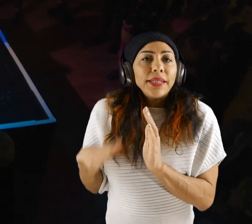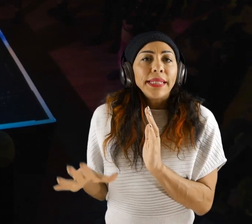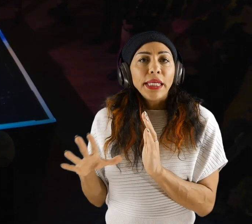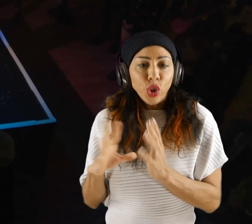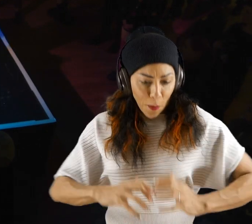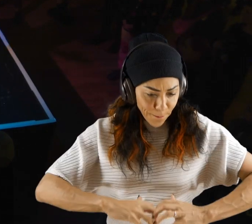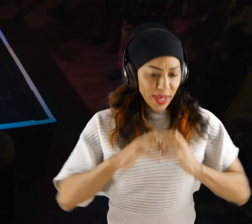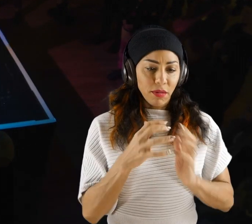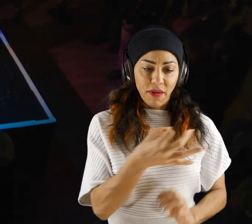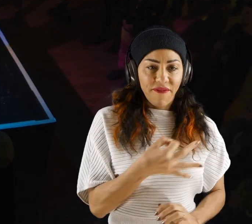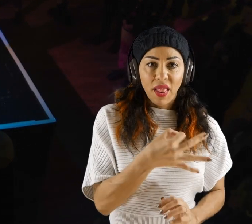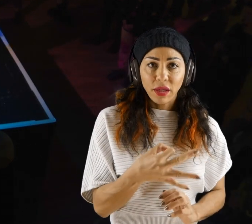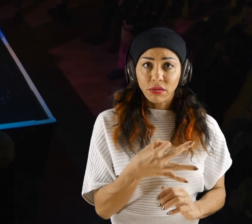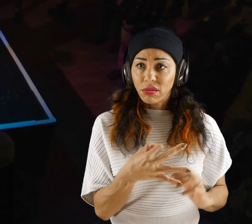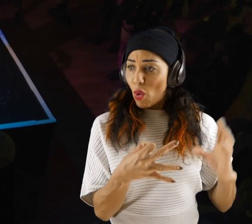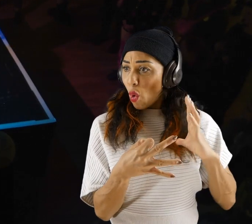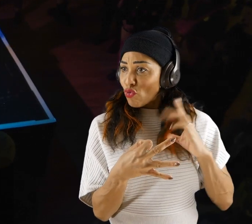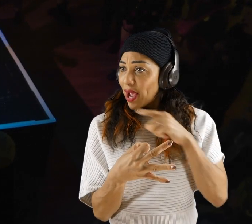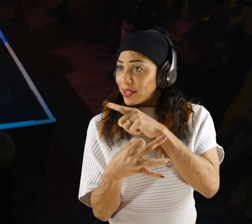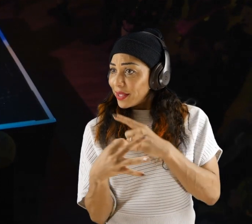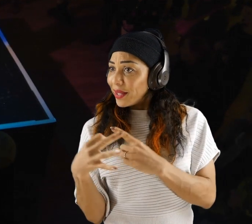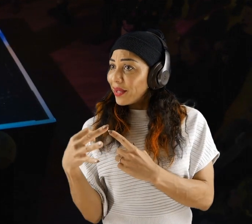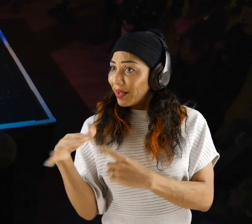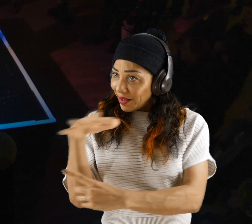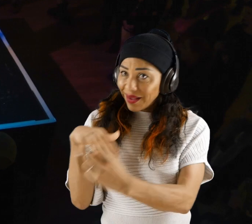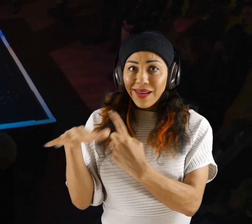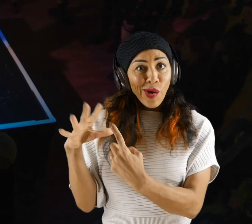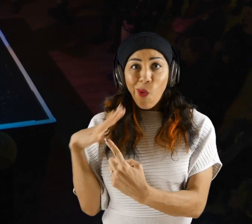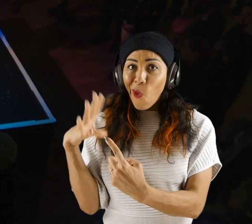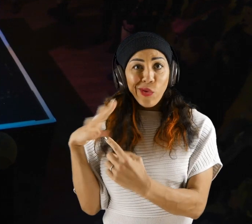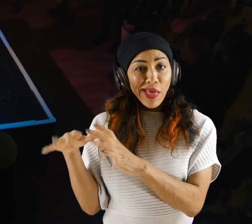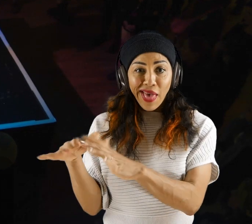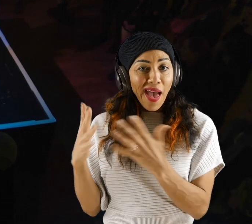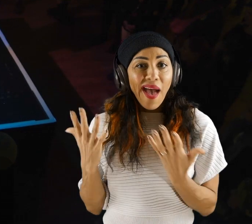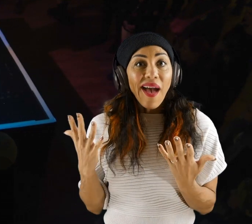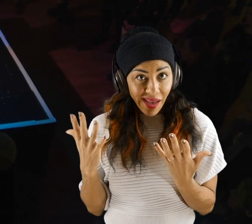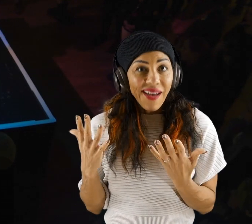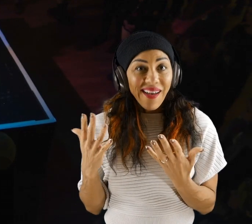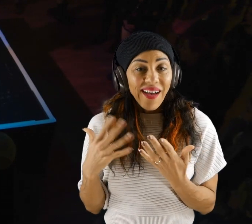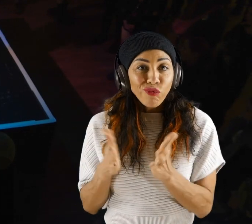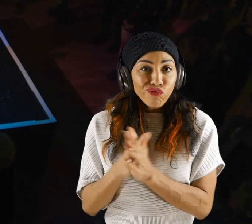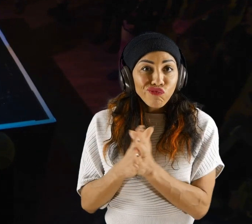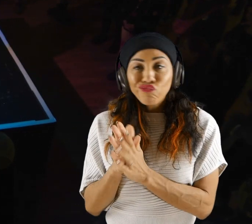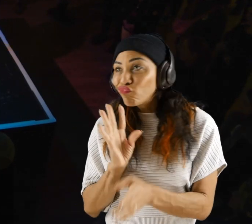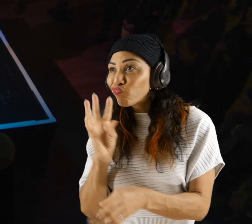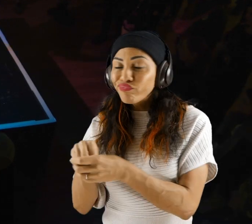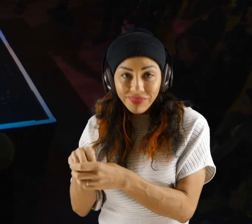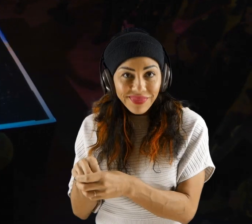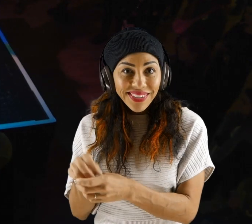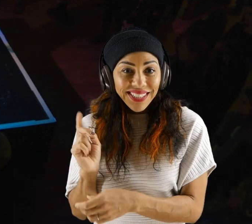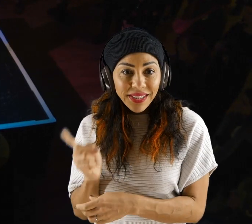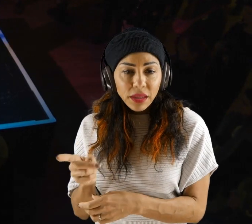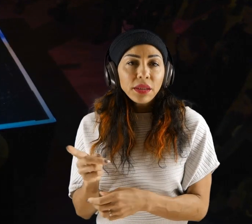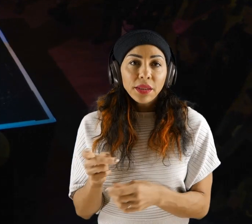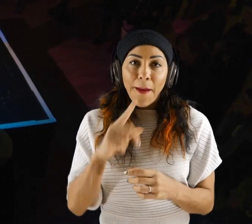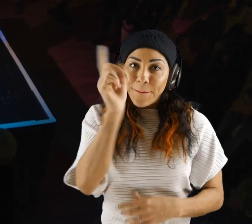the house or whatever, the thing that we created was in and amongst something already. So there's things and people and vibes already here. It's just finding a